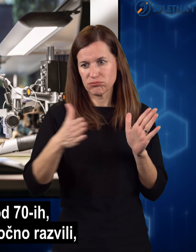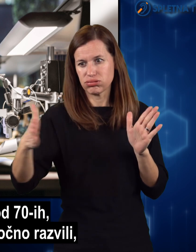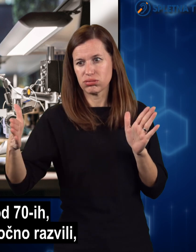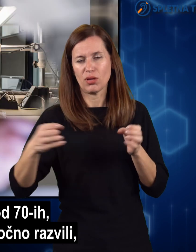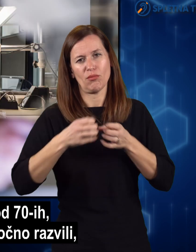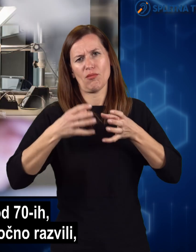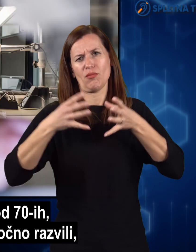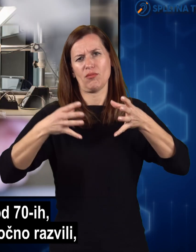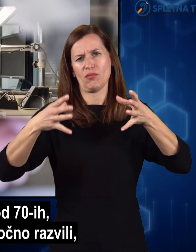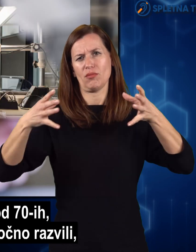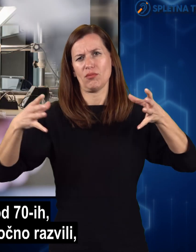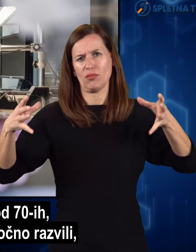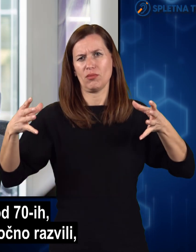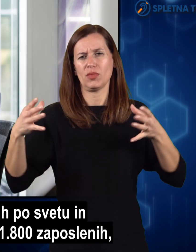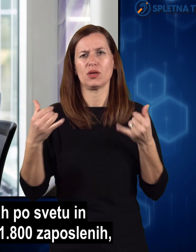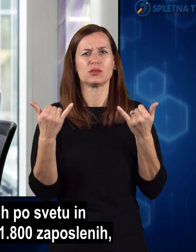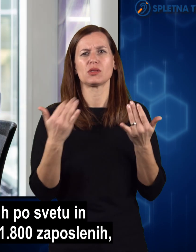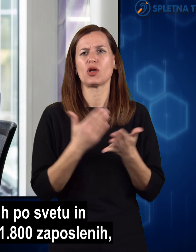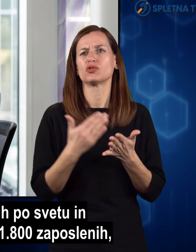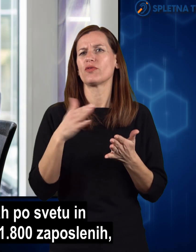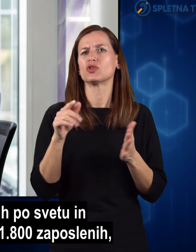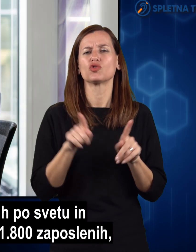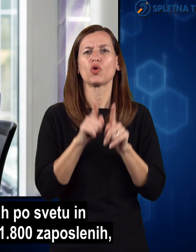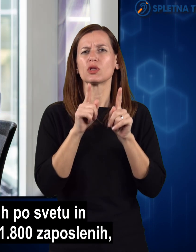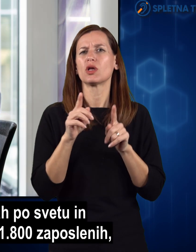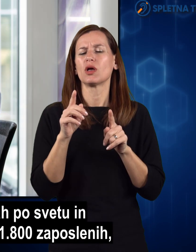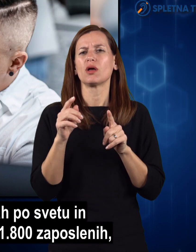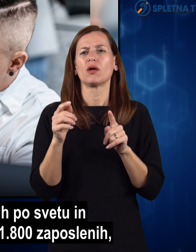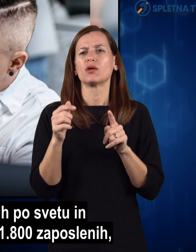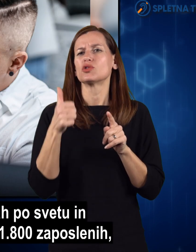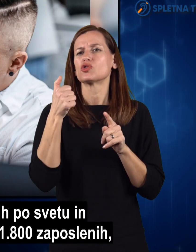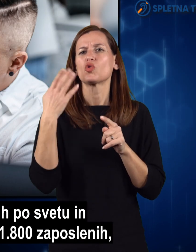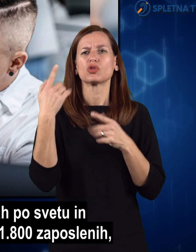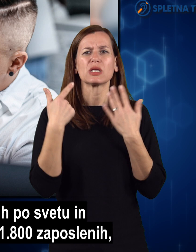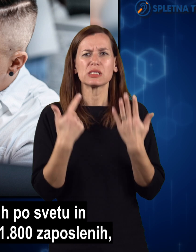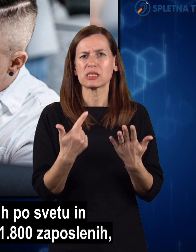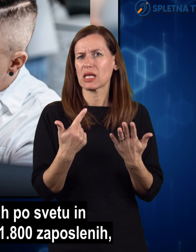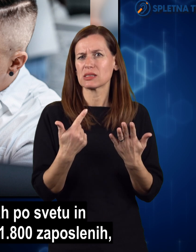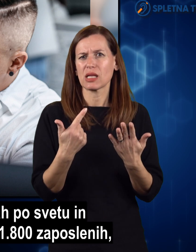grown significantly. We're in over 145 countries worldwide.